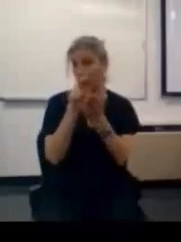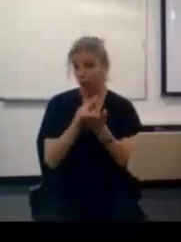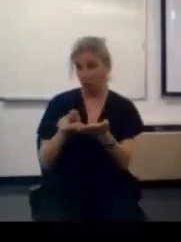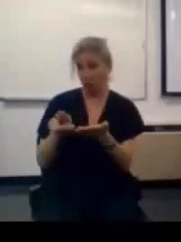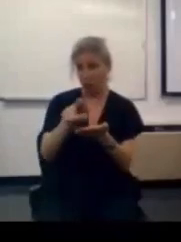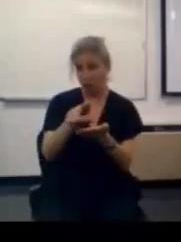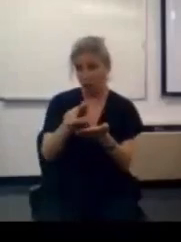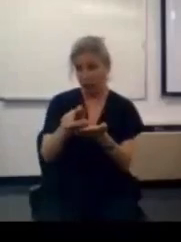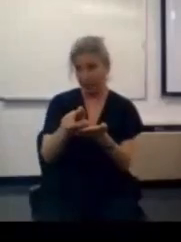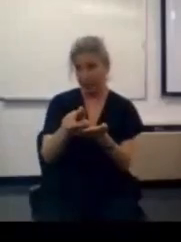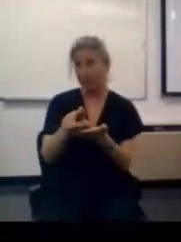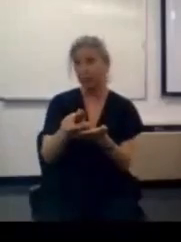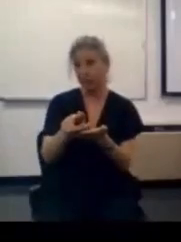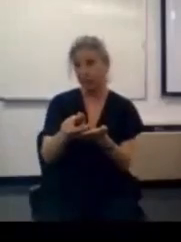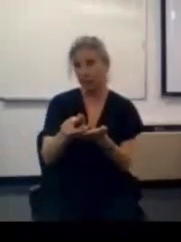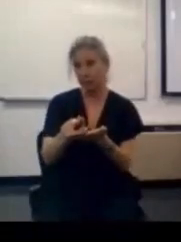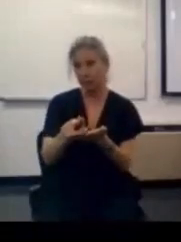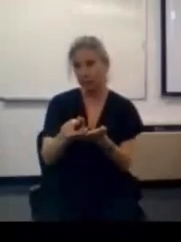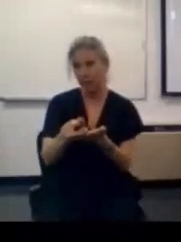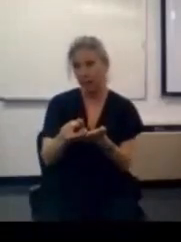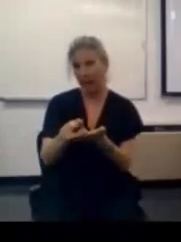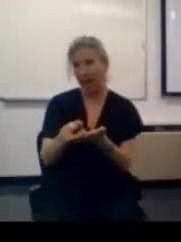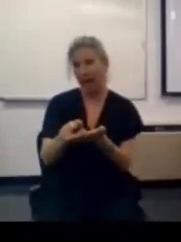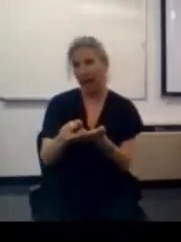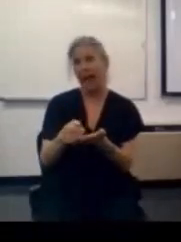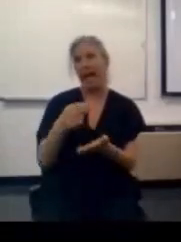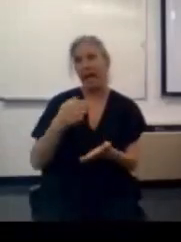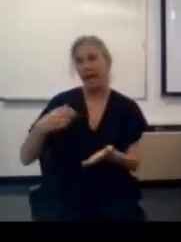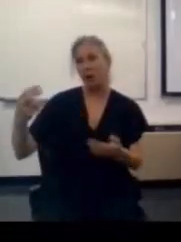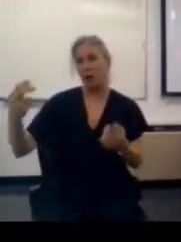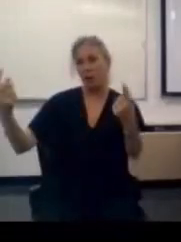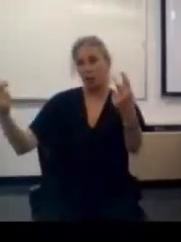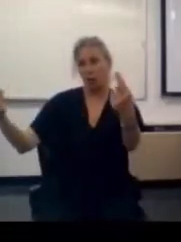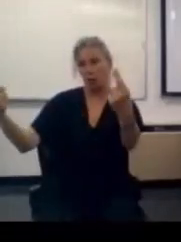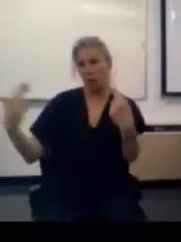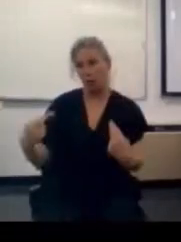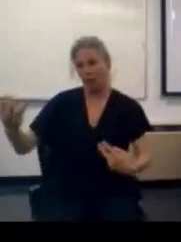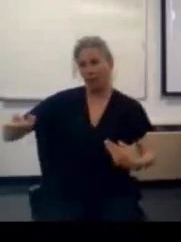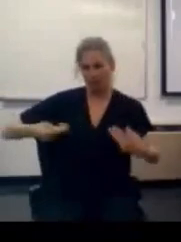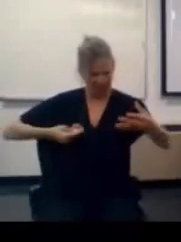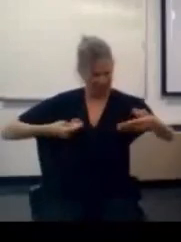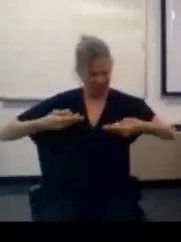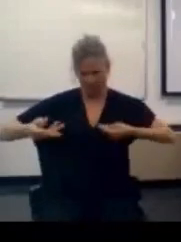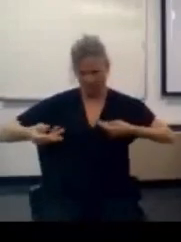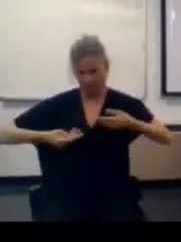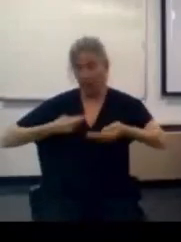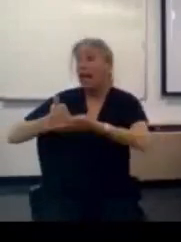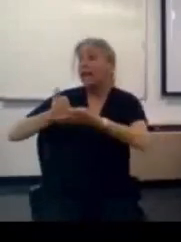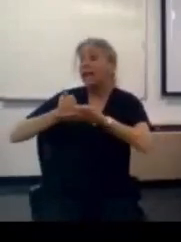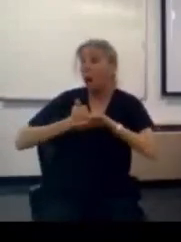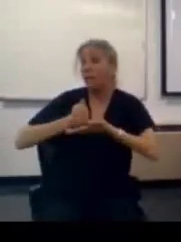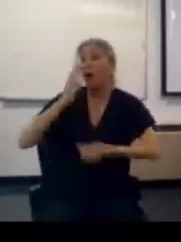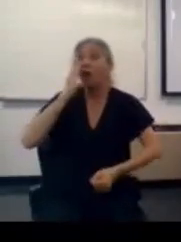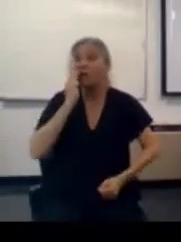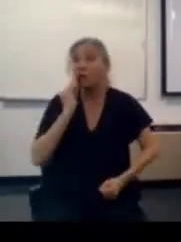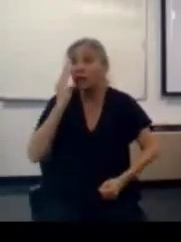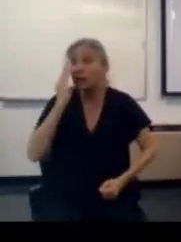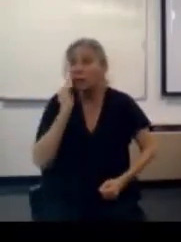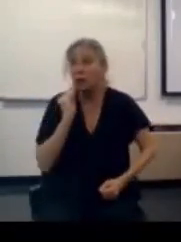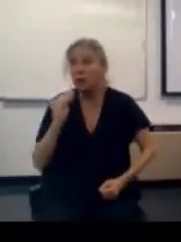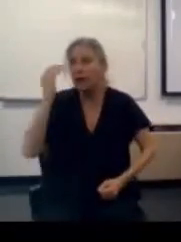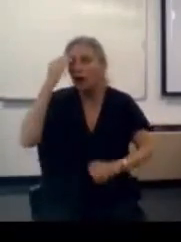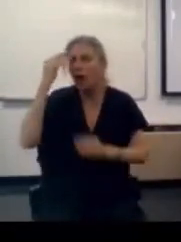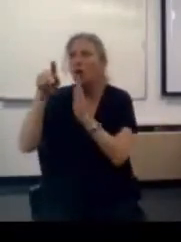at the general counsel of the university, and I guess similarly, people will come and report. It's always very helpful if